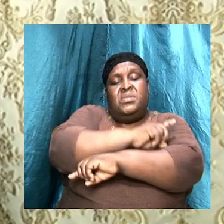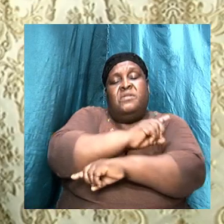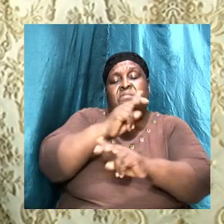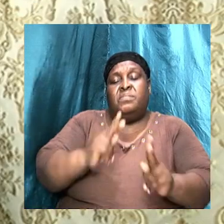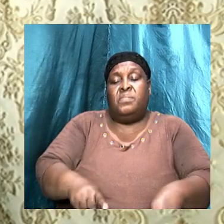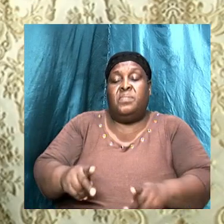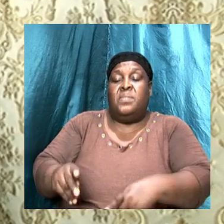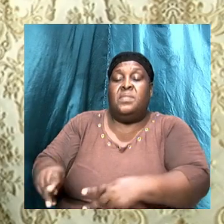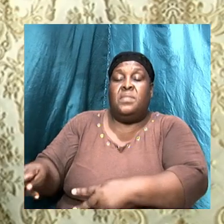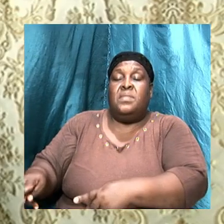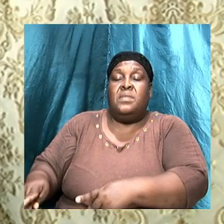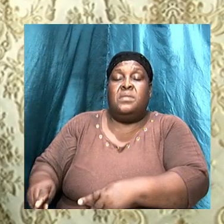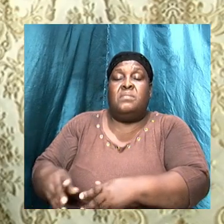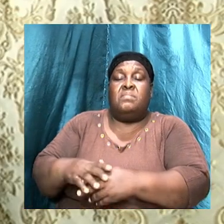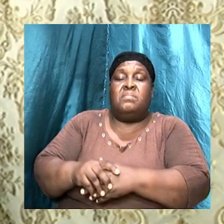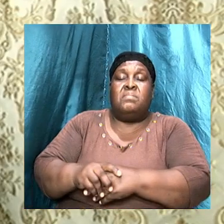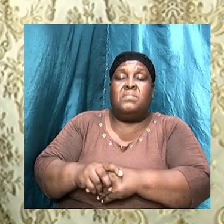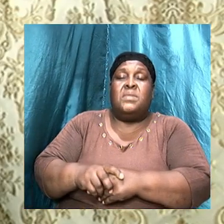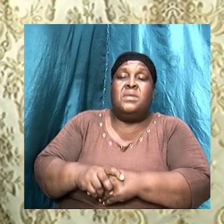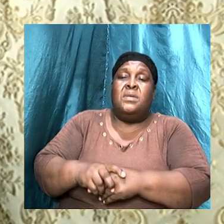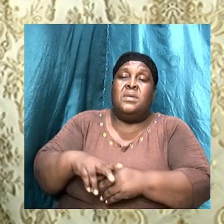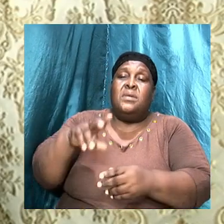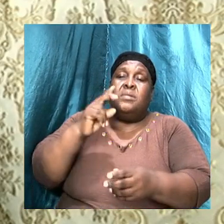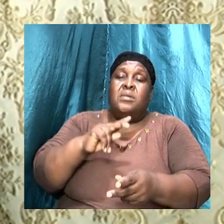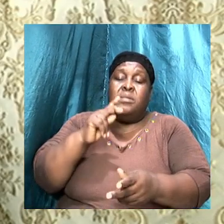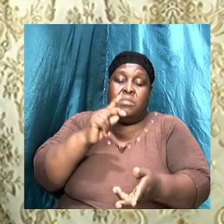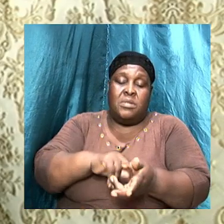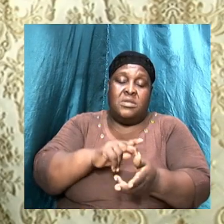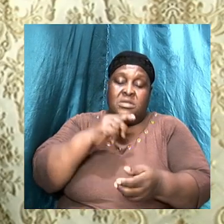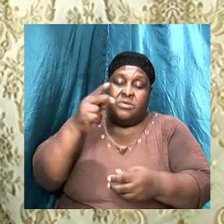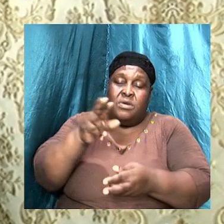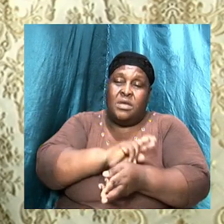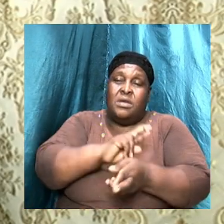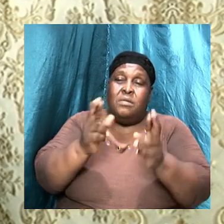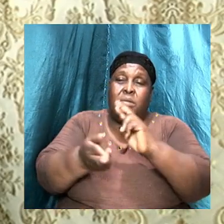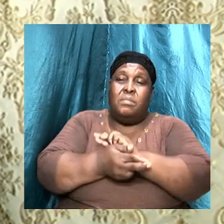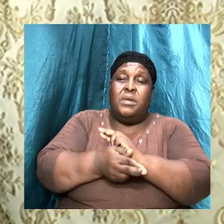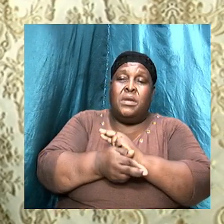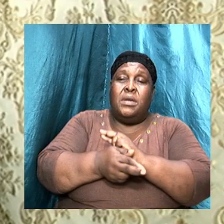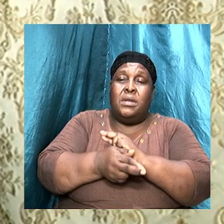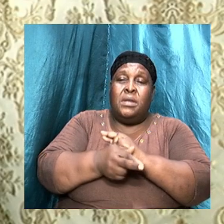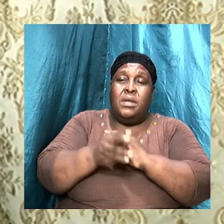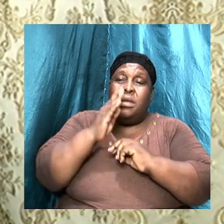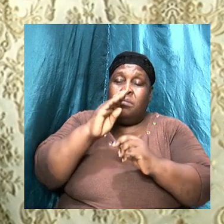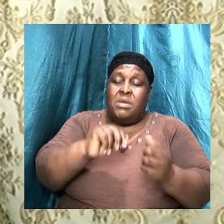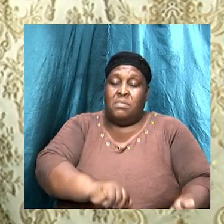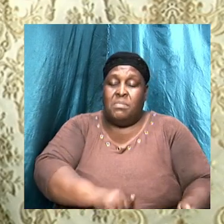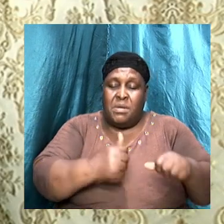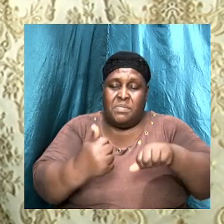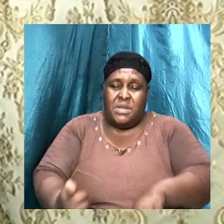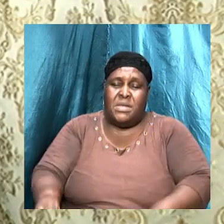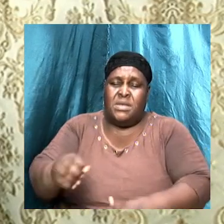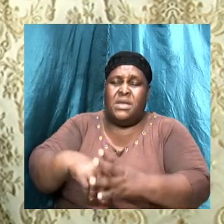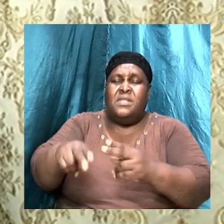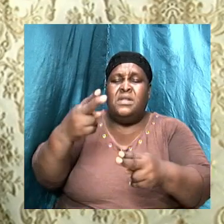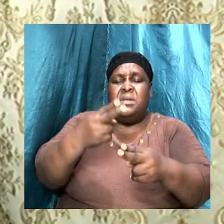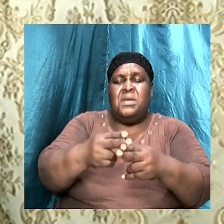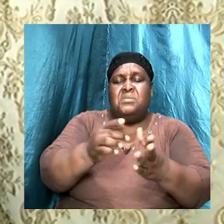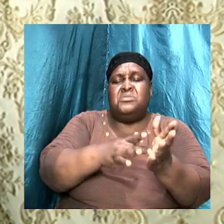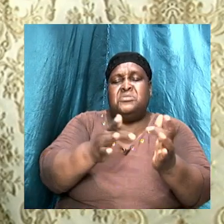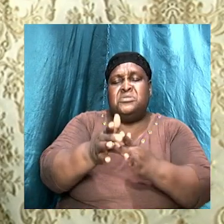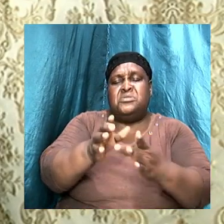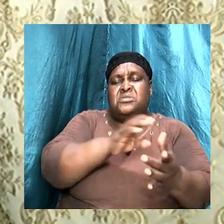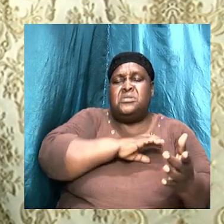Peter said, repent and be baptized, every one of you, in the name of Jesus Christ,